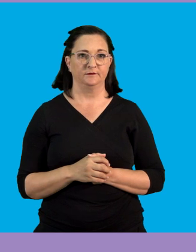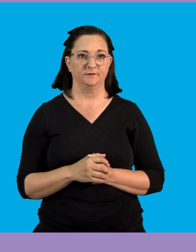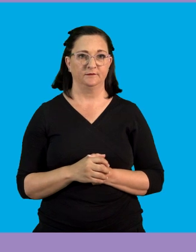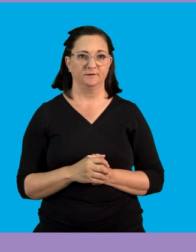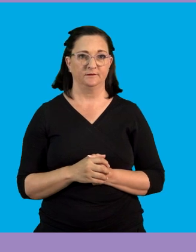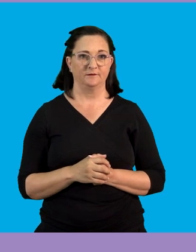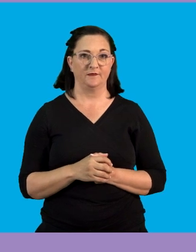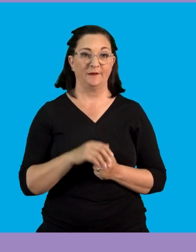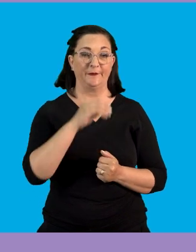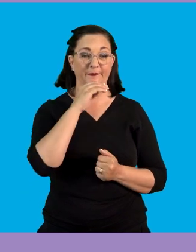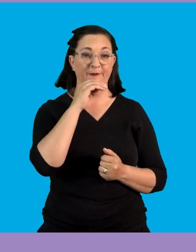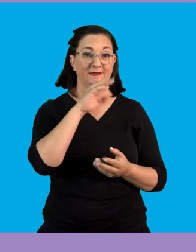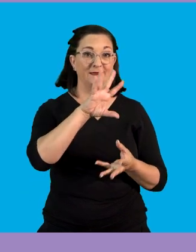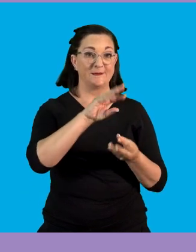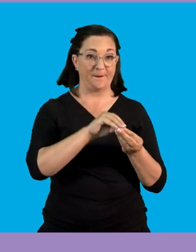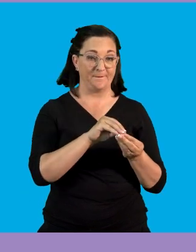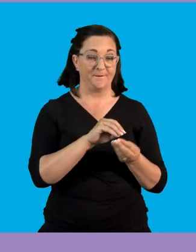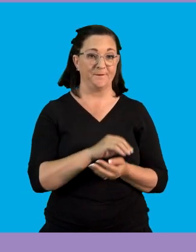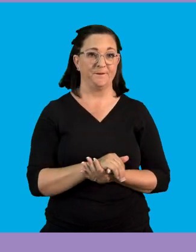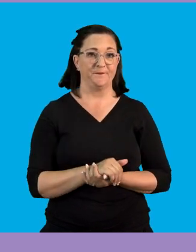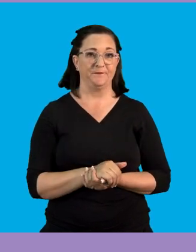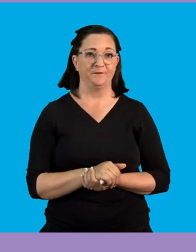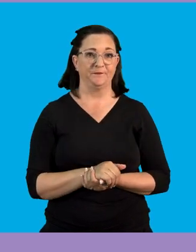are sum of angles